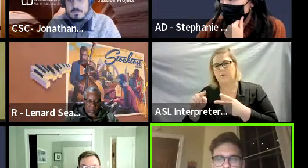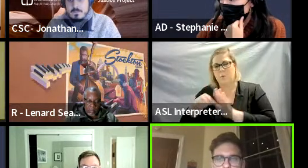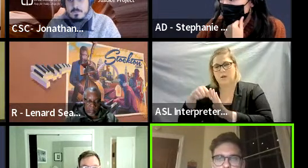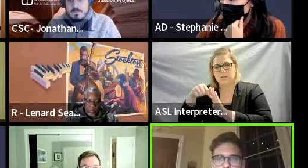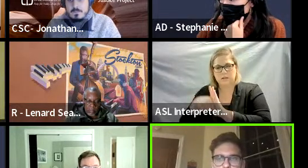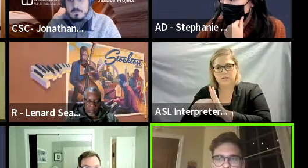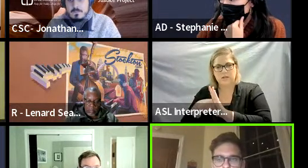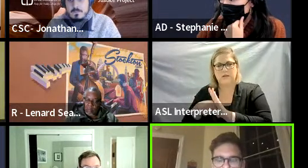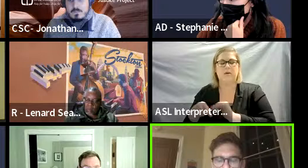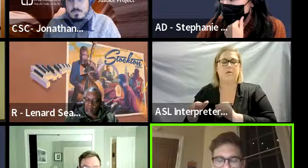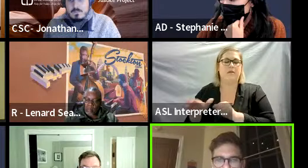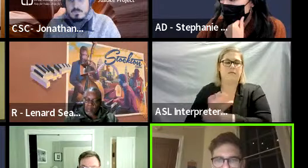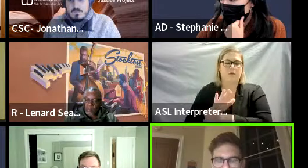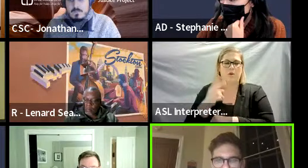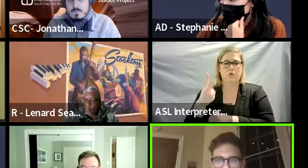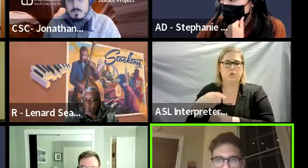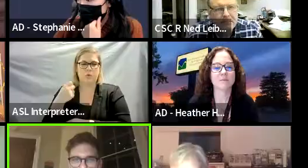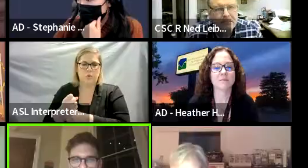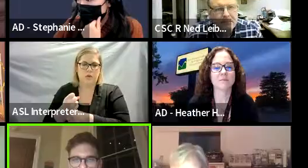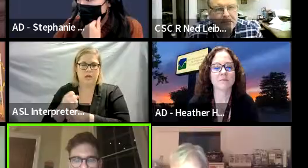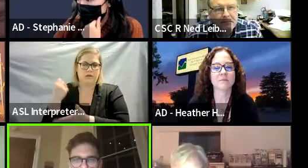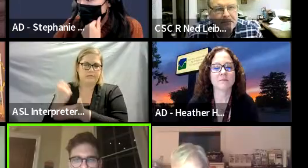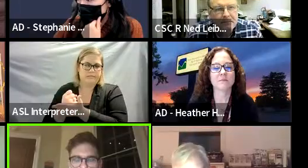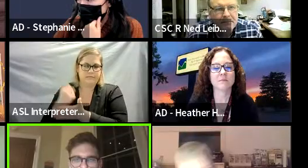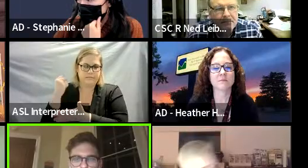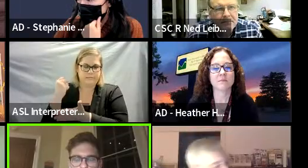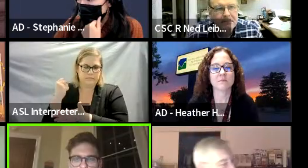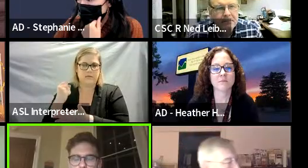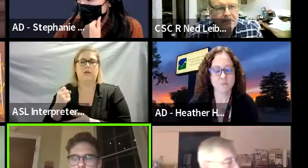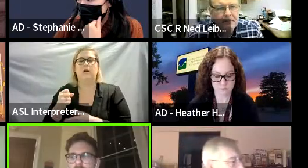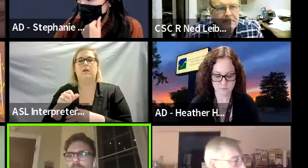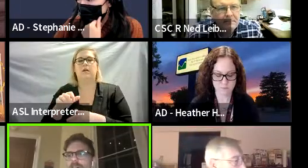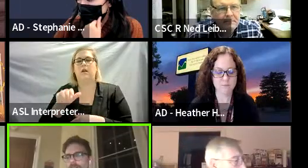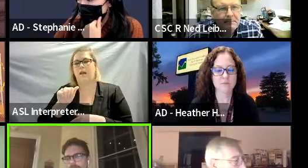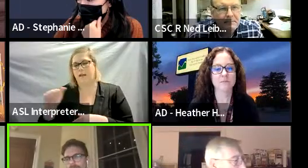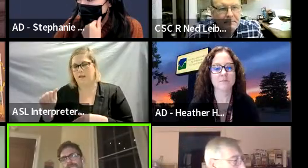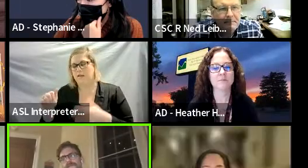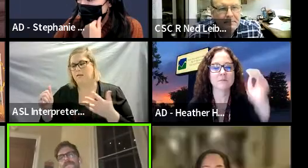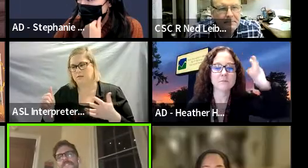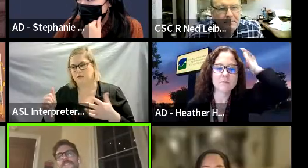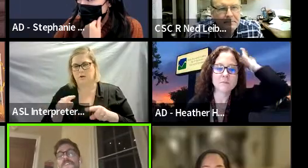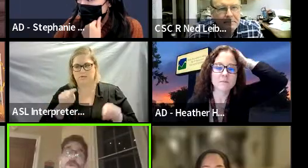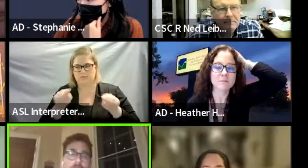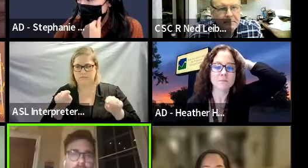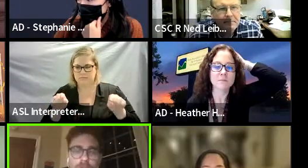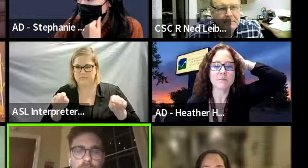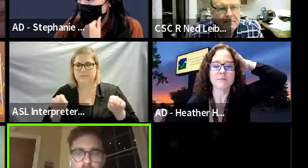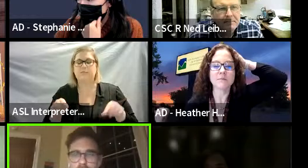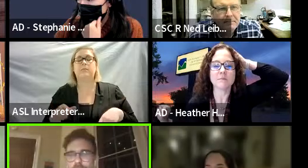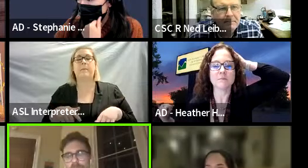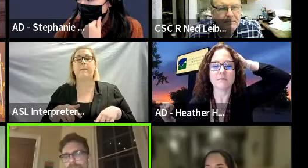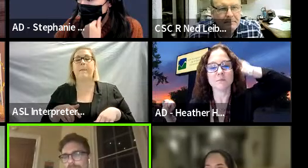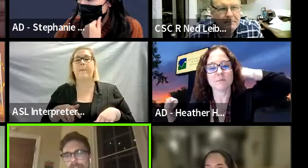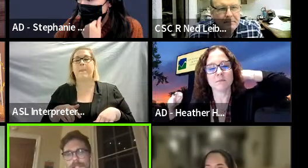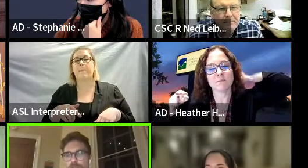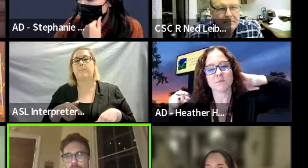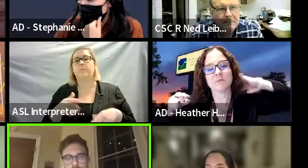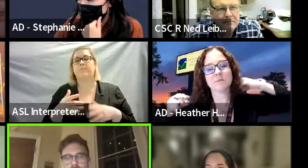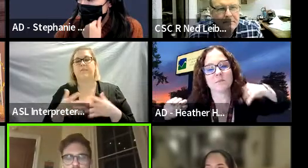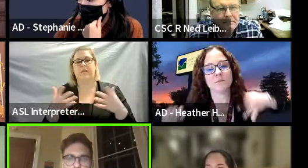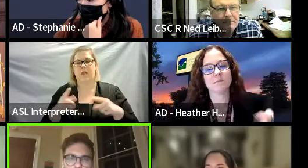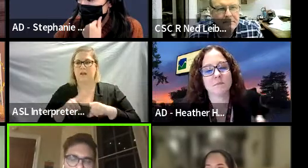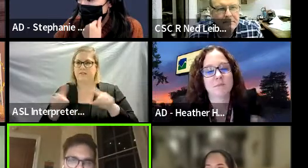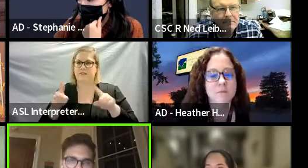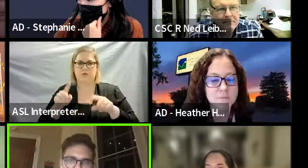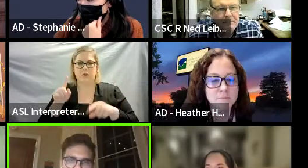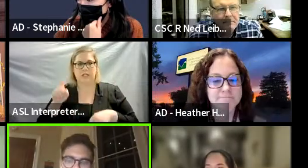as like a full 2-year accredited like associate's degree. So with that comes like a bunch of different needs and